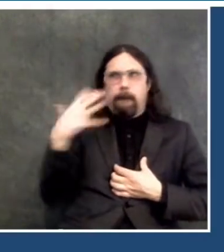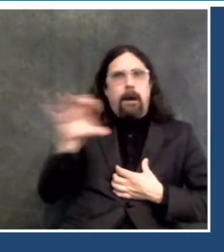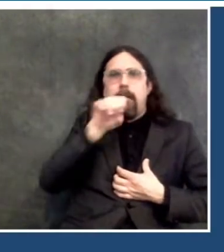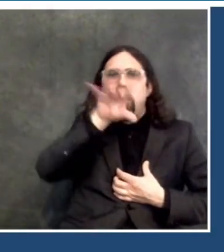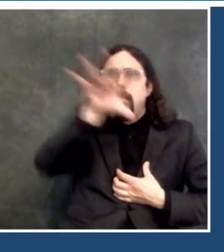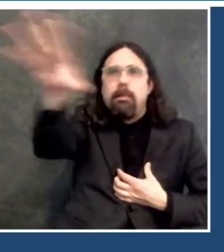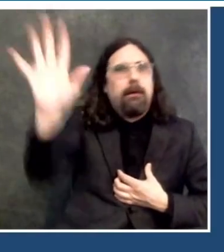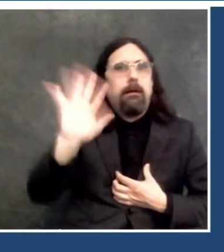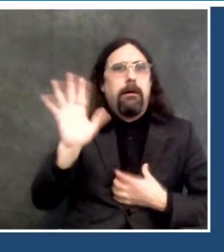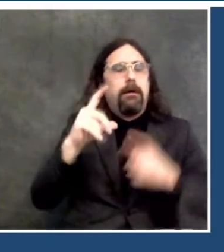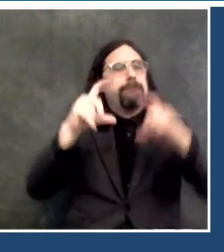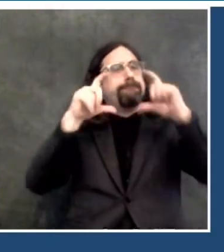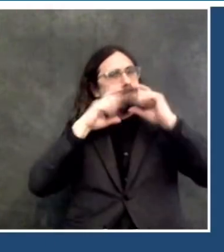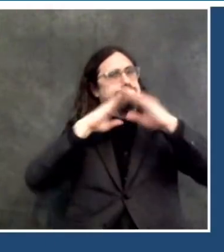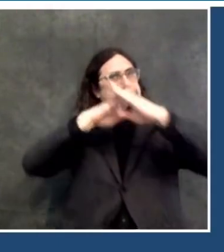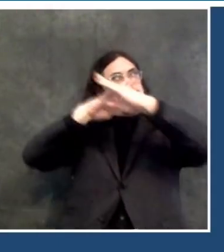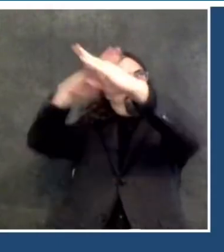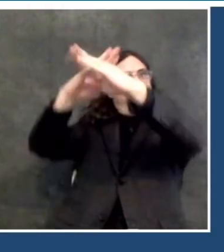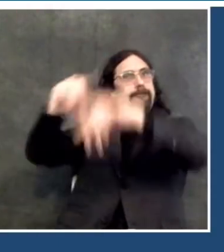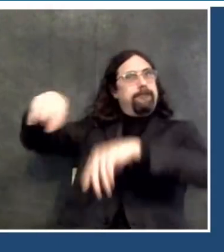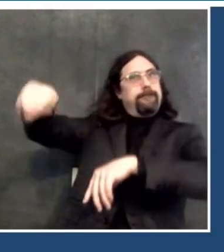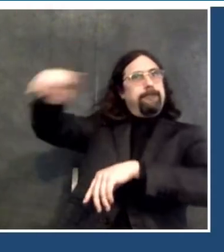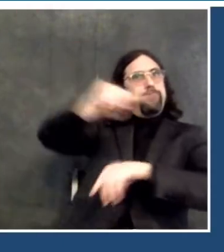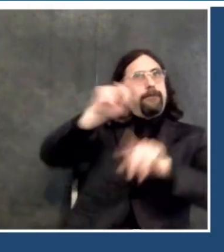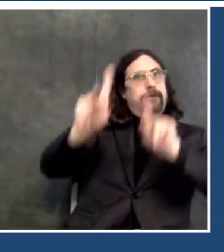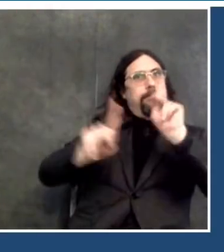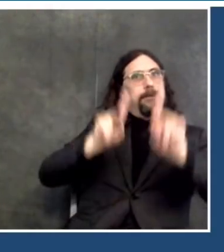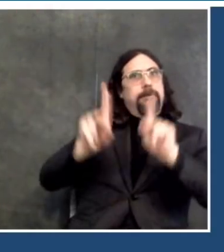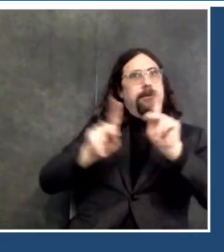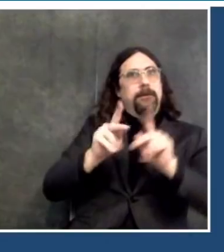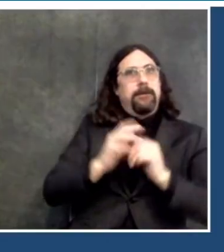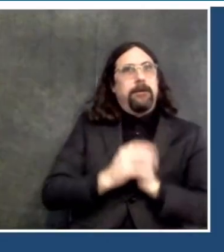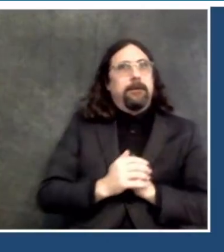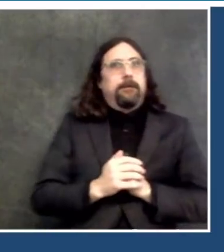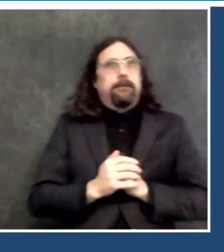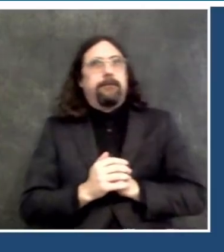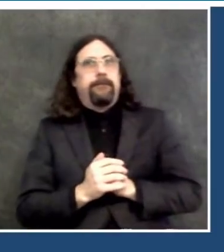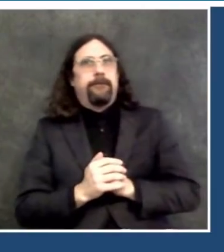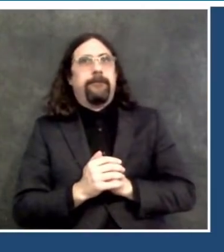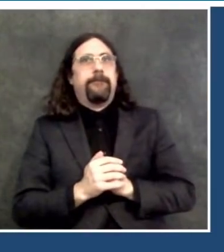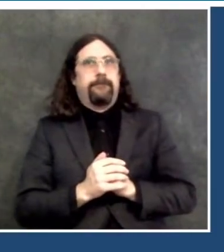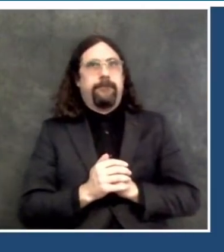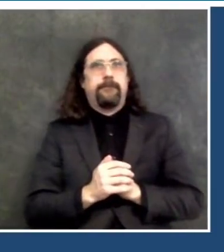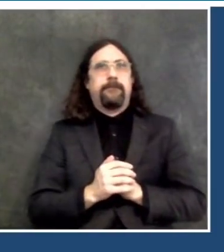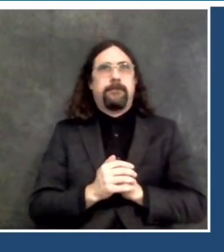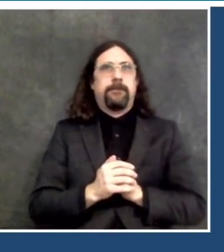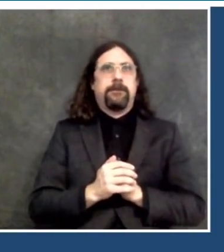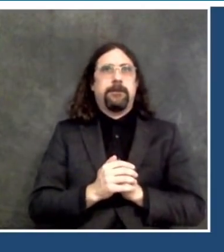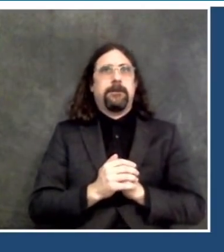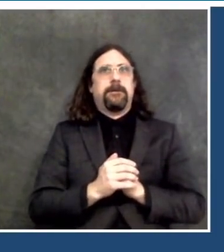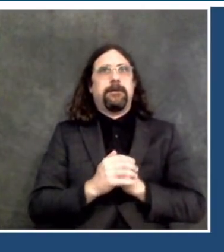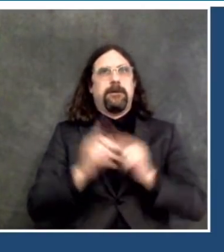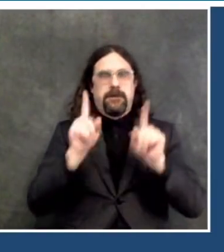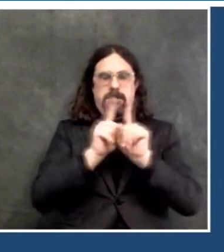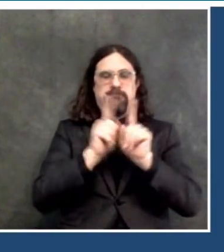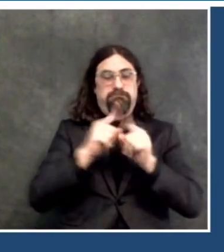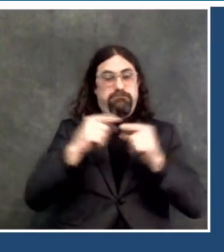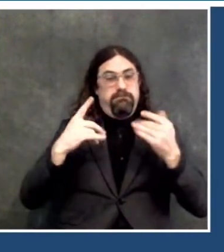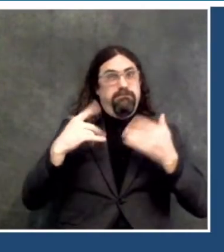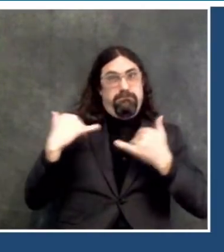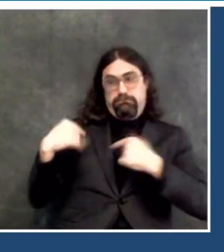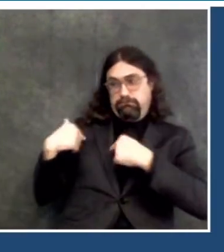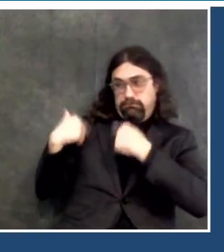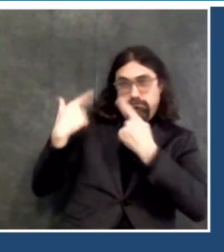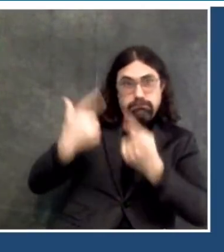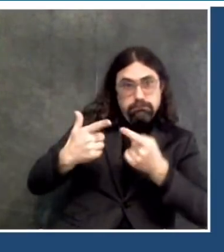know. It means that a lot of people are out there right this minute, don't even know they have it. We want to make sure that anyone who doesn't